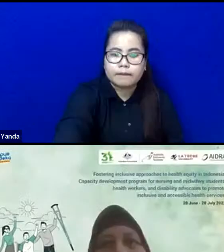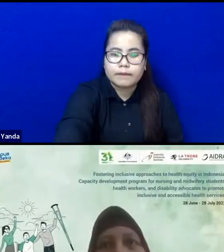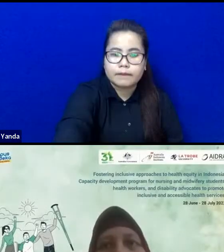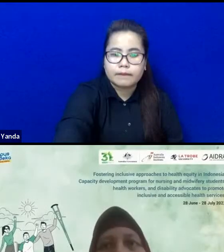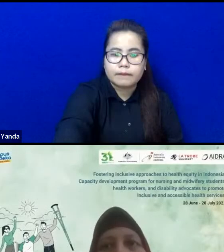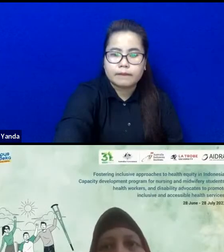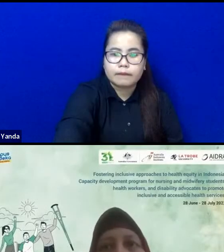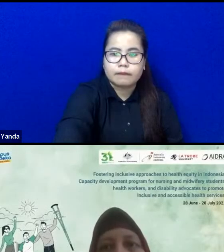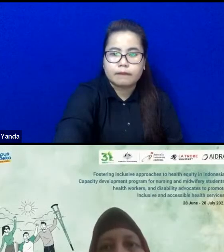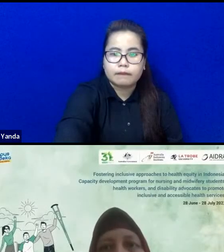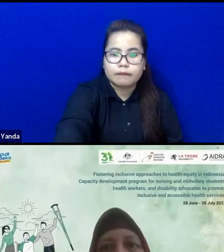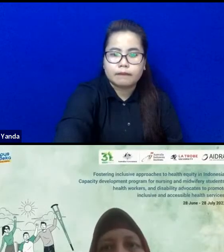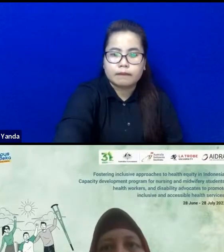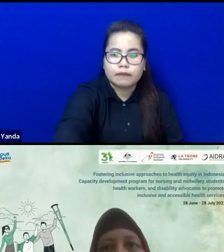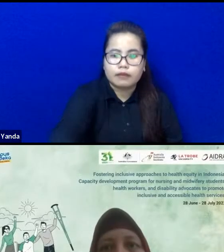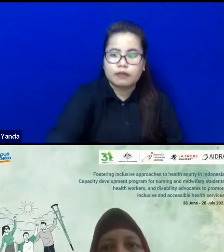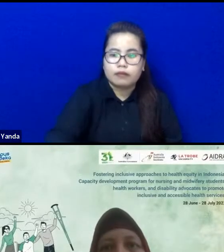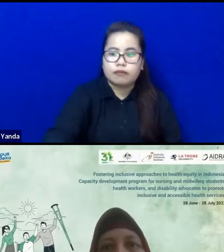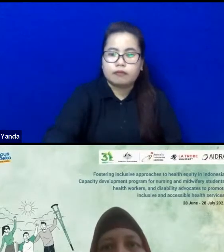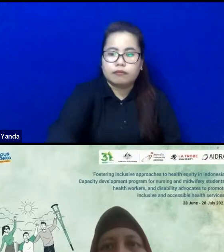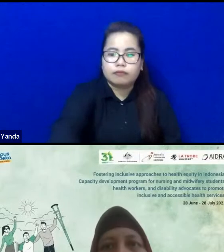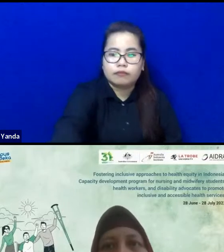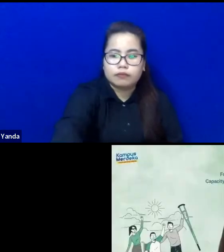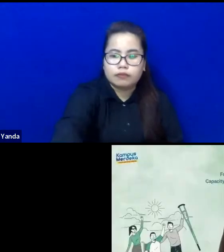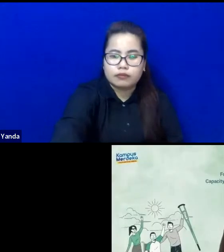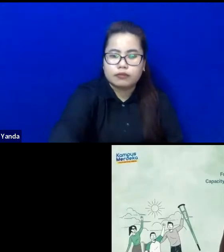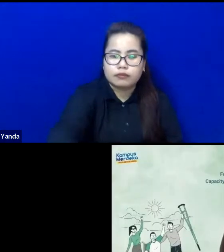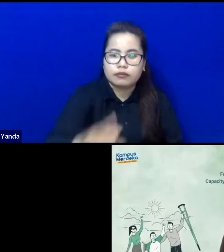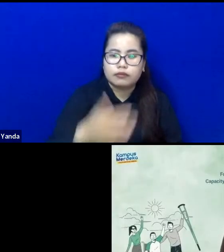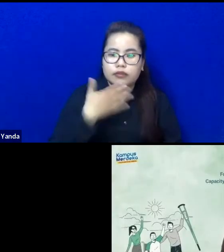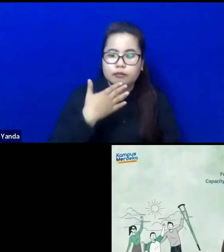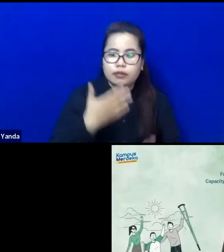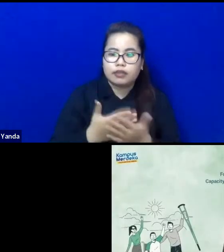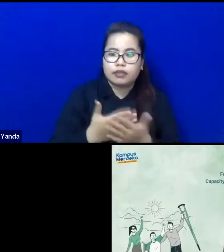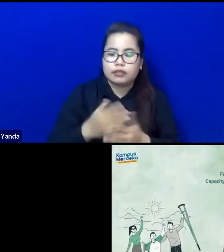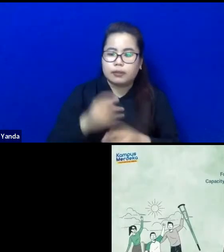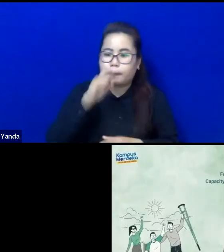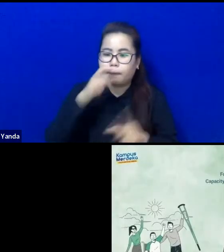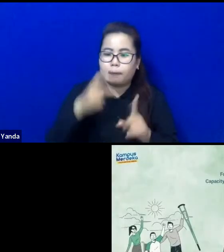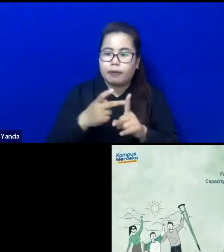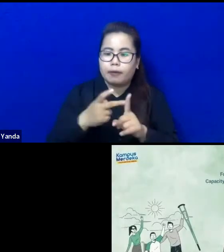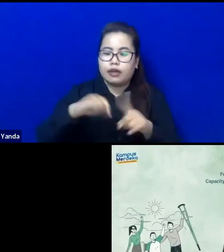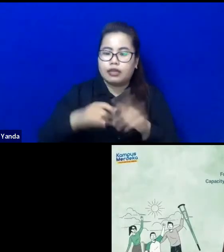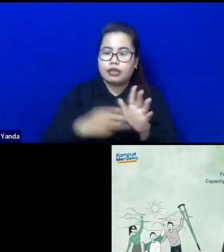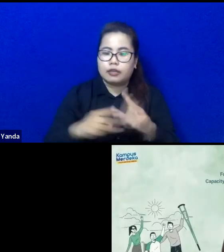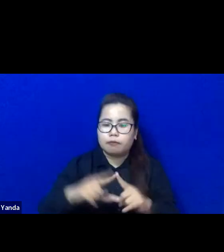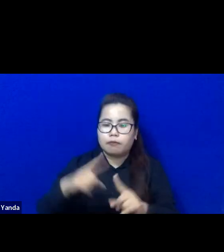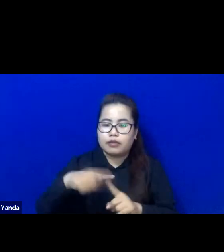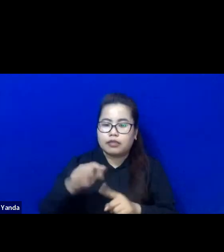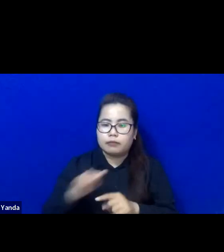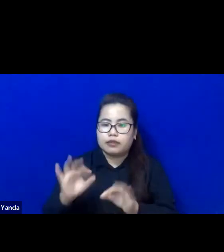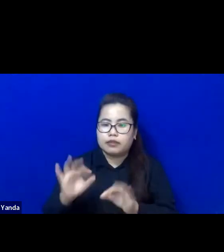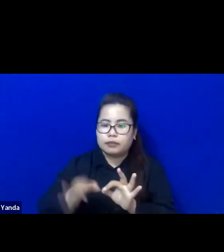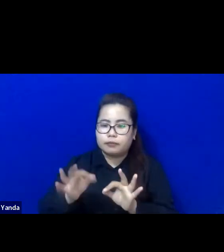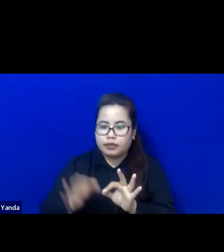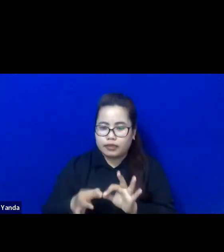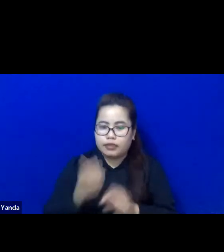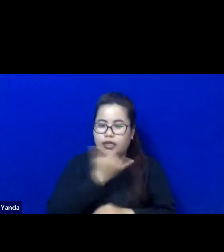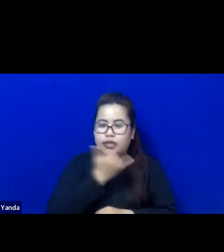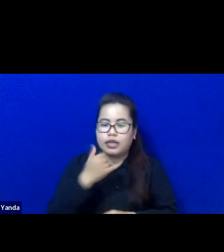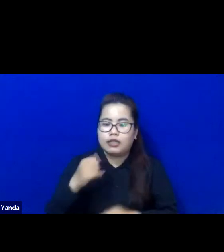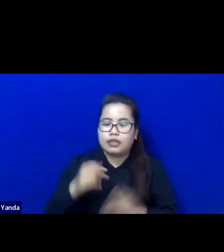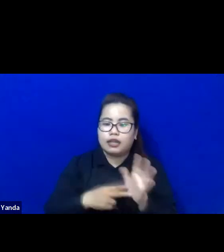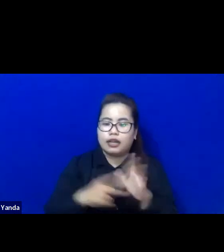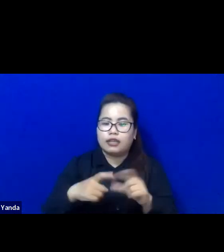And thank you also Pak Hikmat and also Mbak Yanda dan Mbak Nastiti as the sign language interpreter. Thank you.